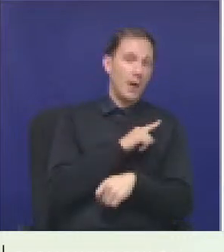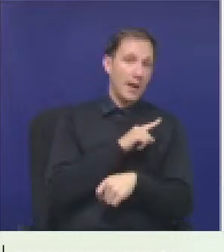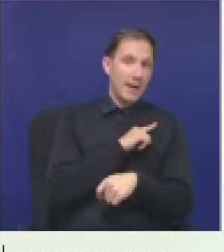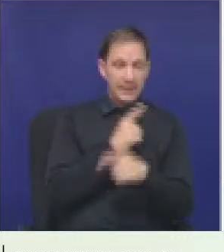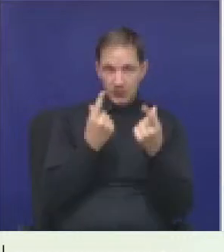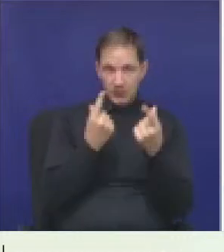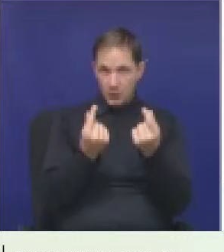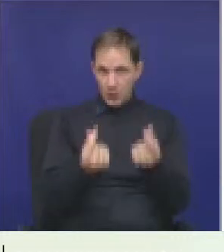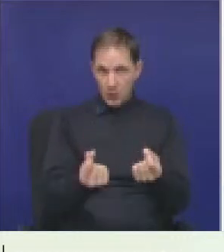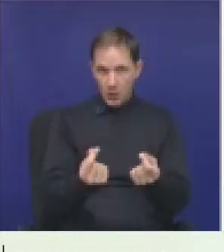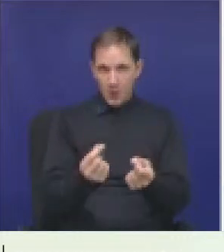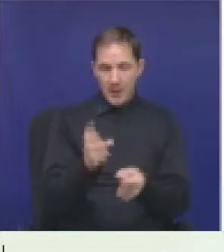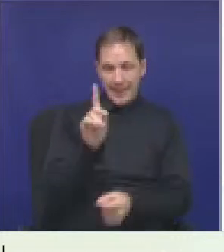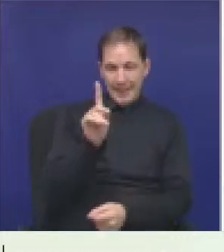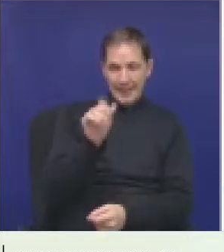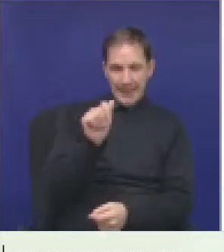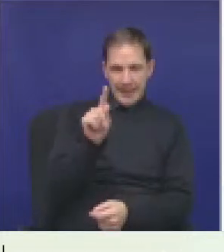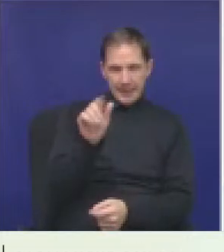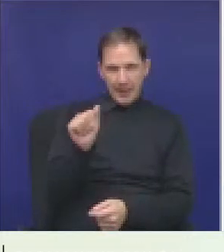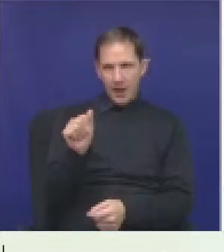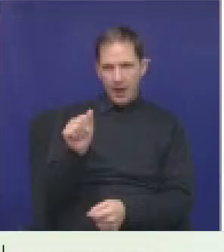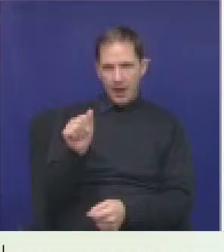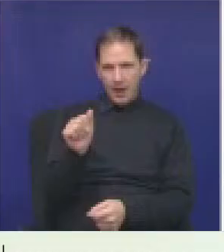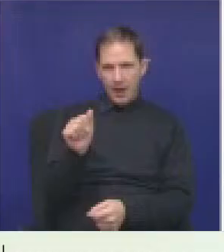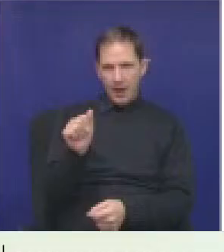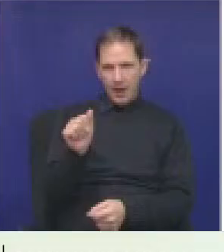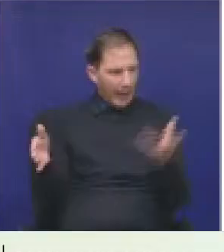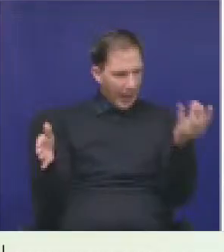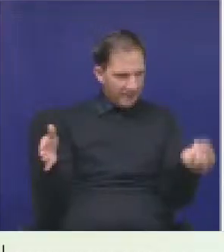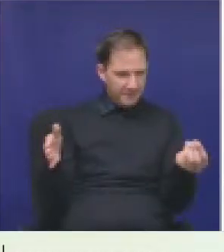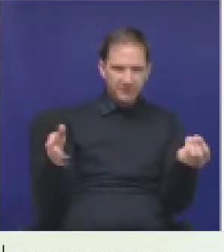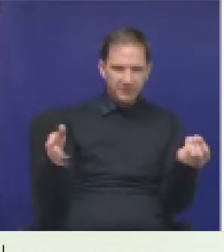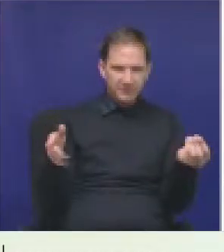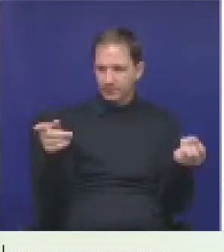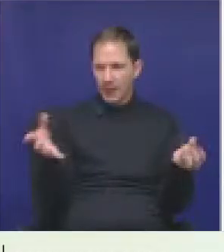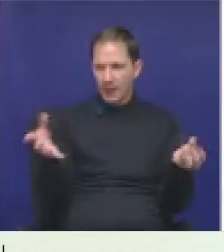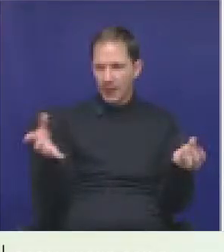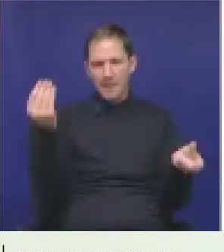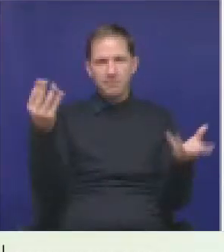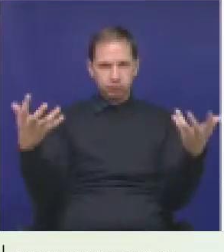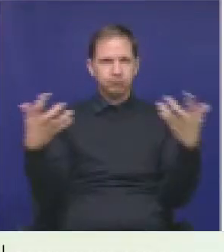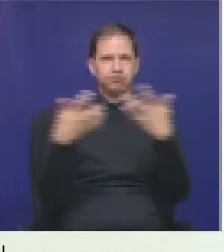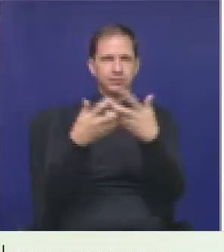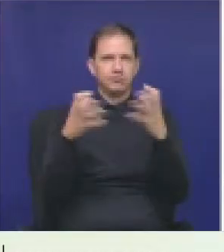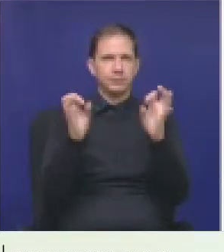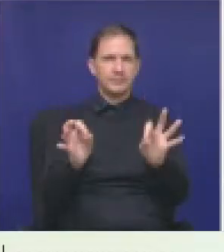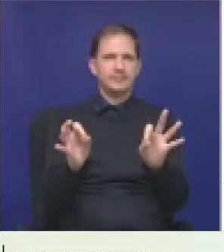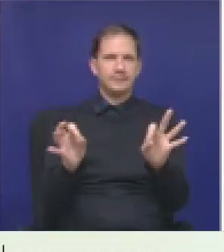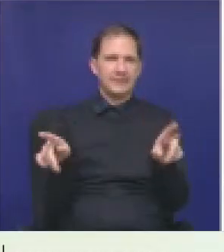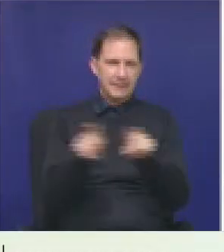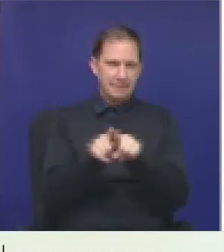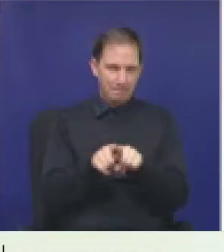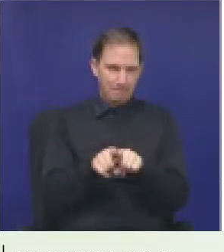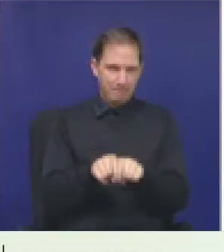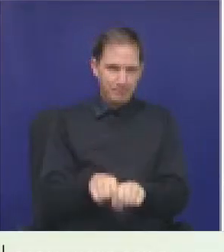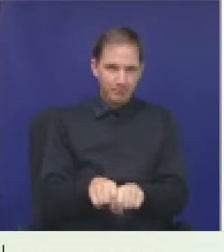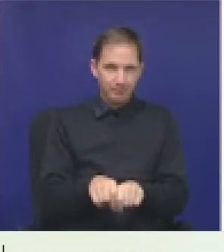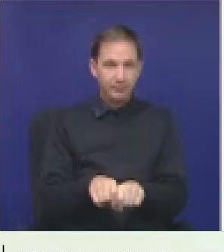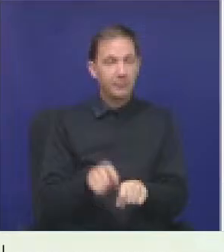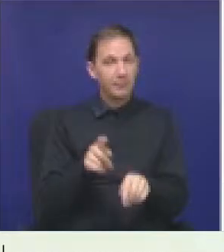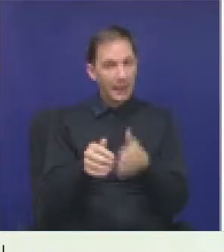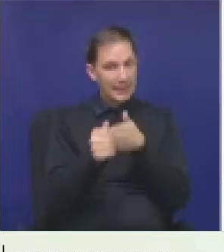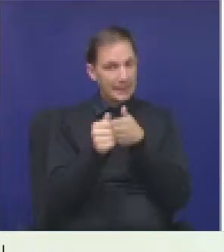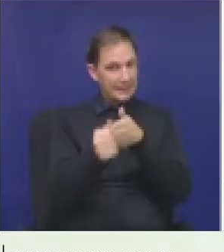that the data gap is closed, providing comprehensive and accurate information that supports evidence-based decision-making. This leadership